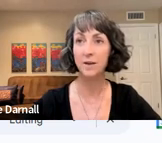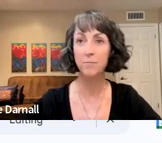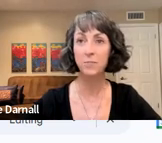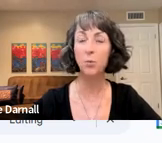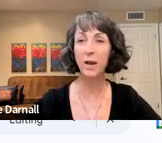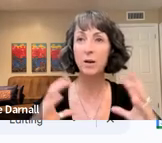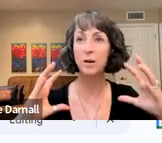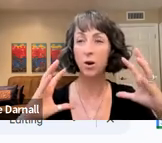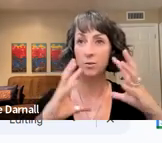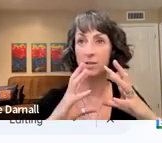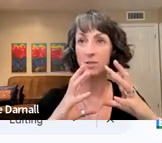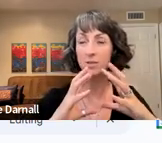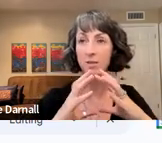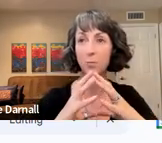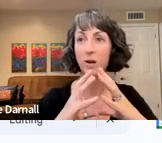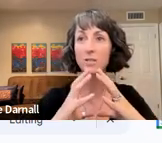outside.